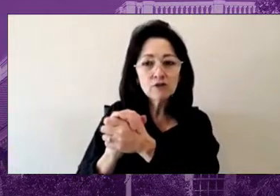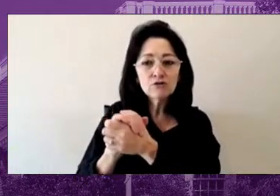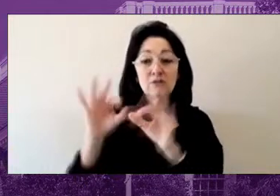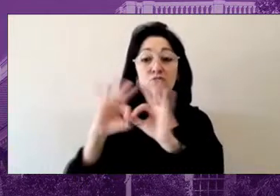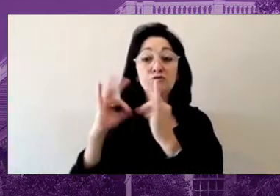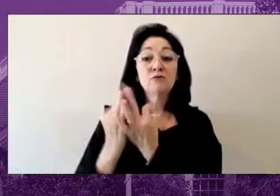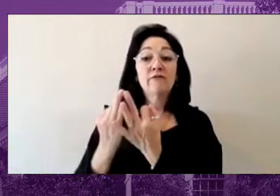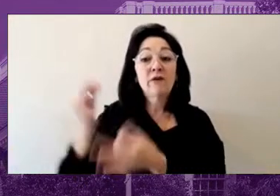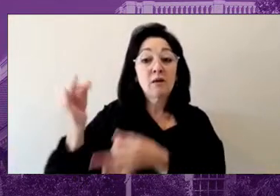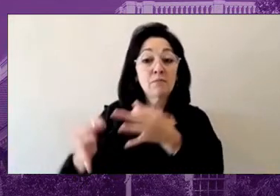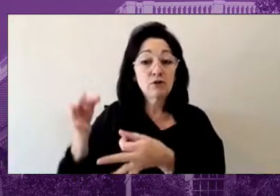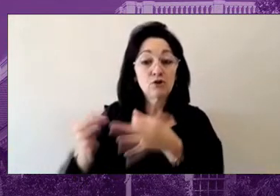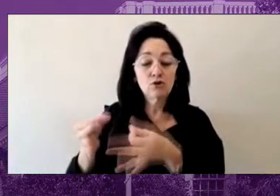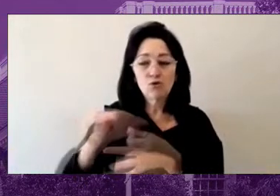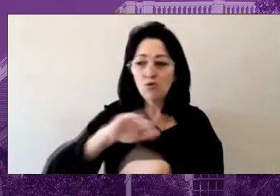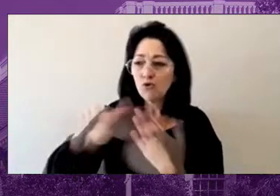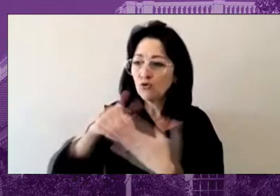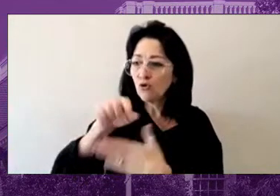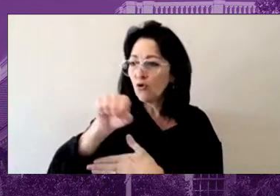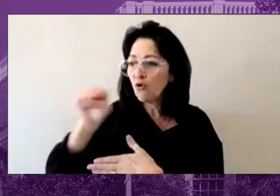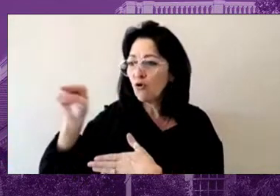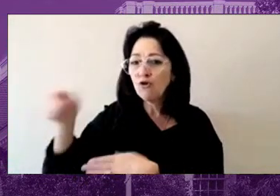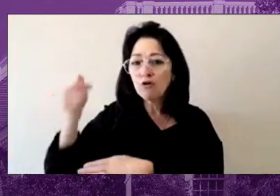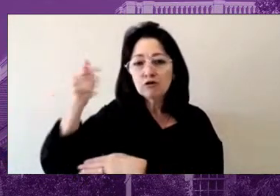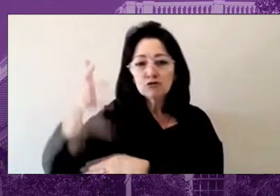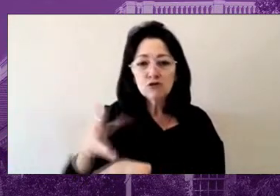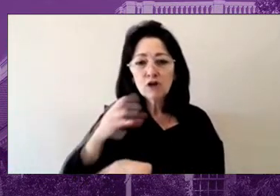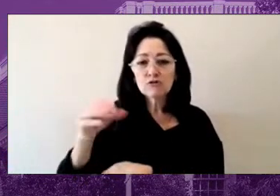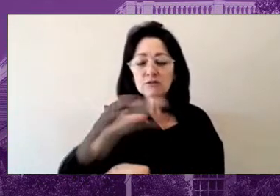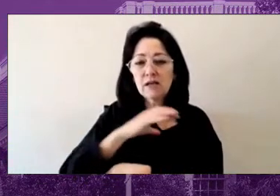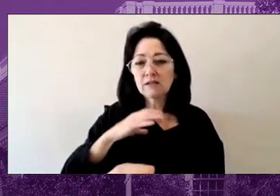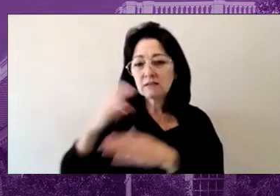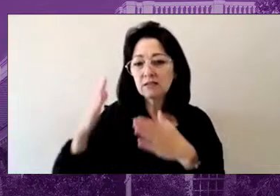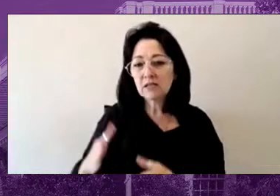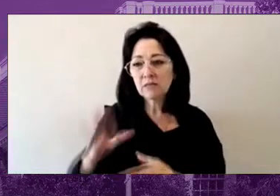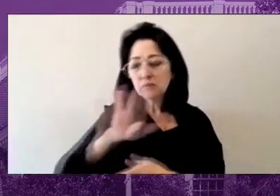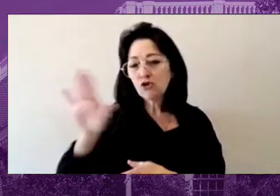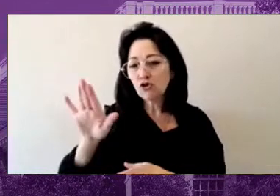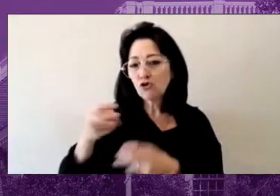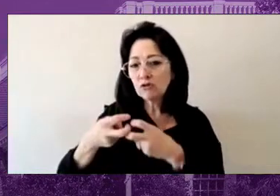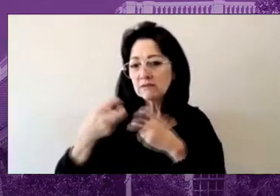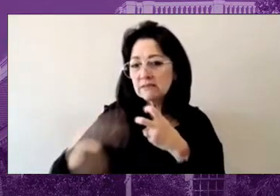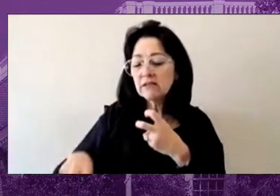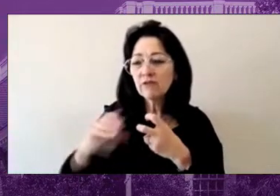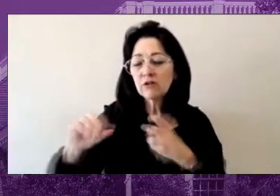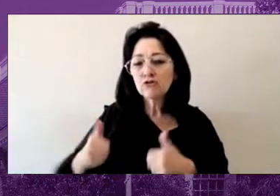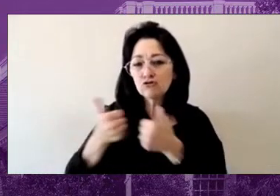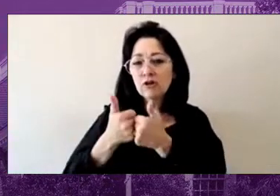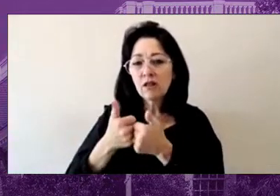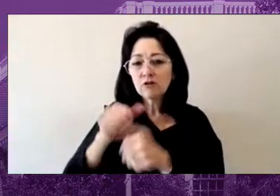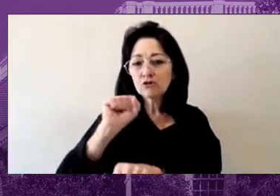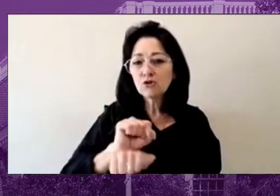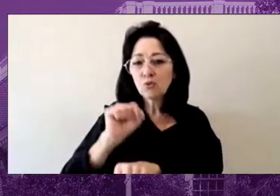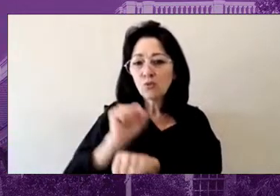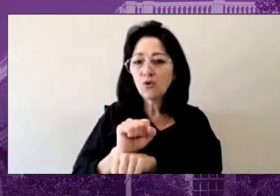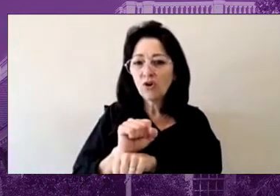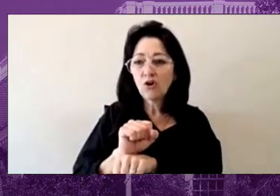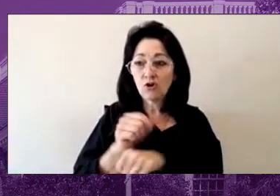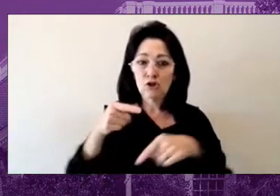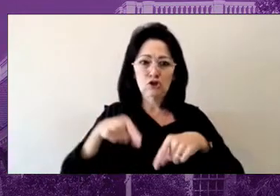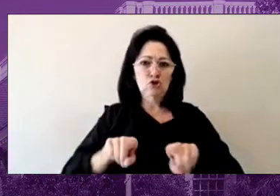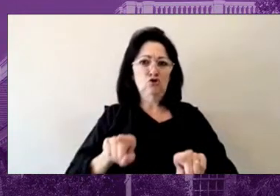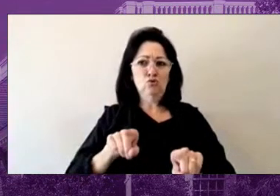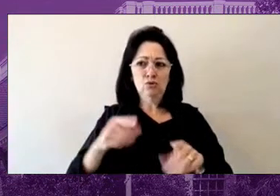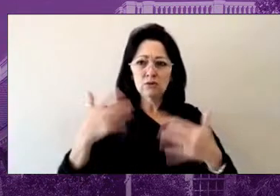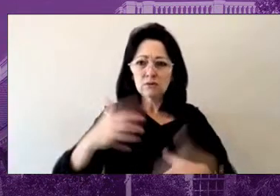to all the judges and the commissioners there for the really difficult and challenging work under the most difficult of